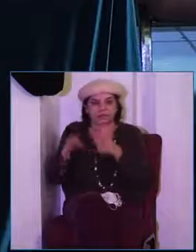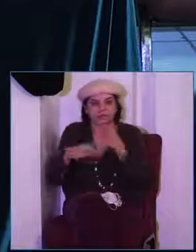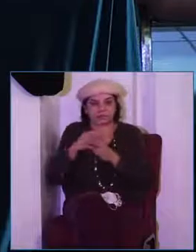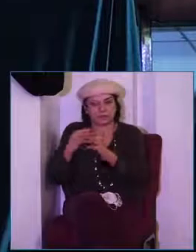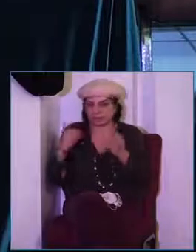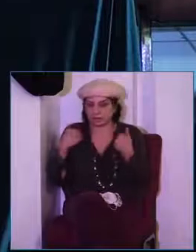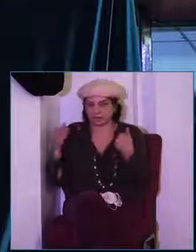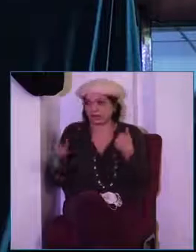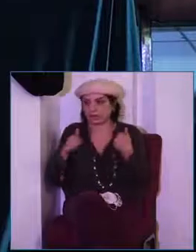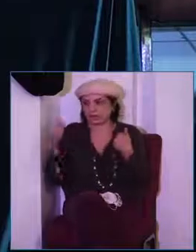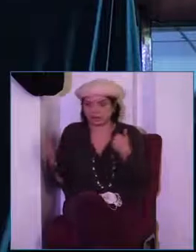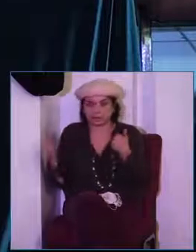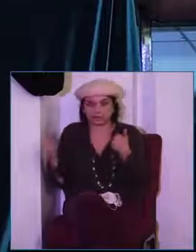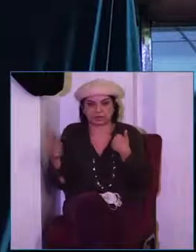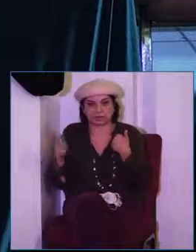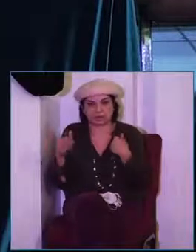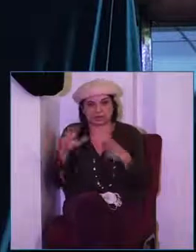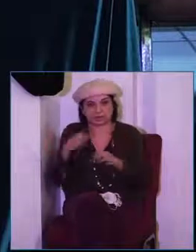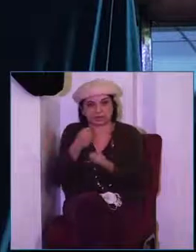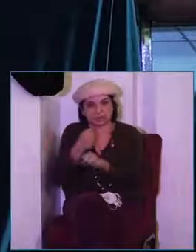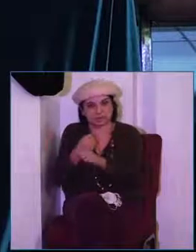because it has gotten so far out of hand.